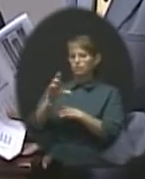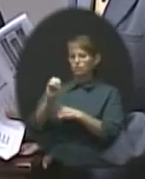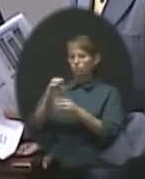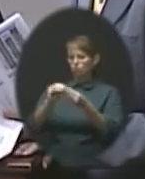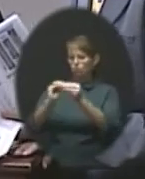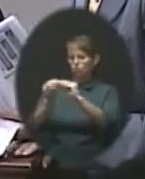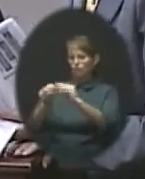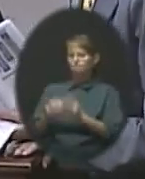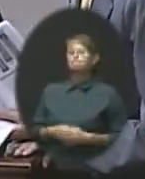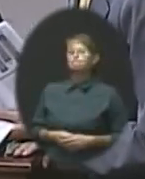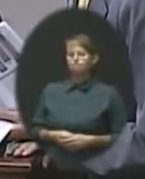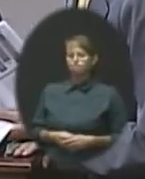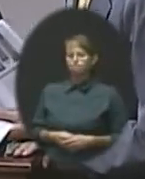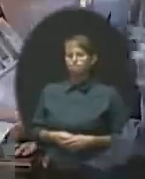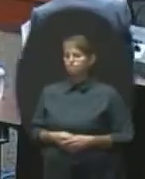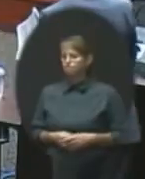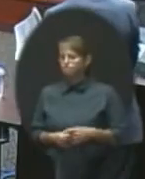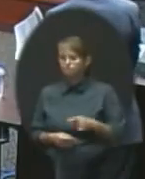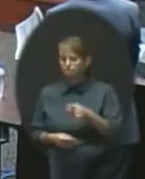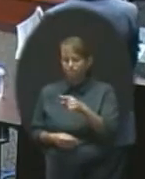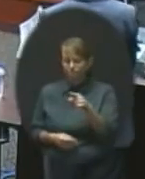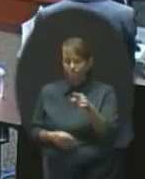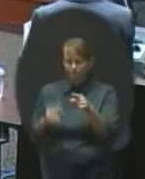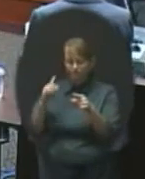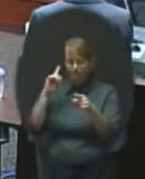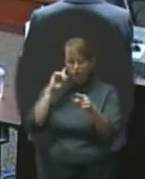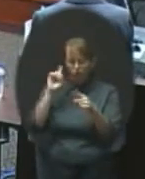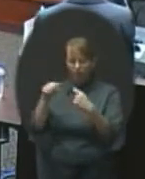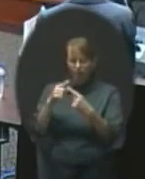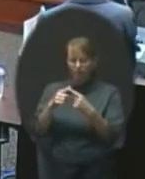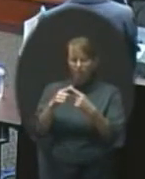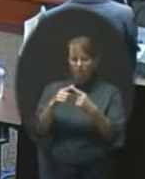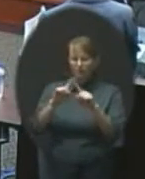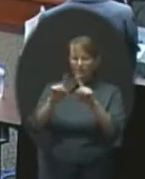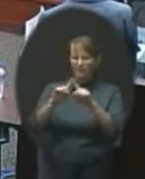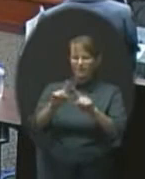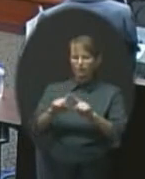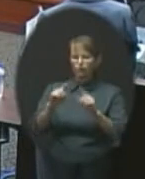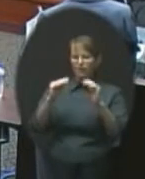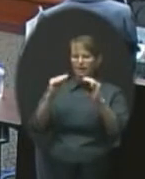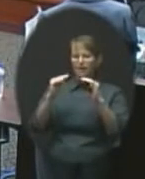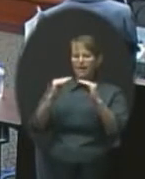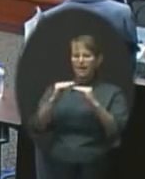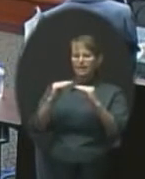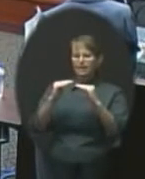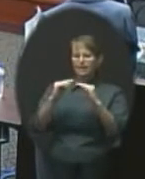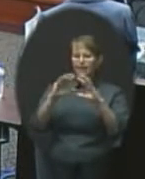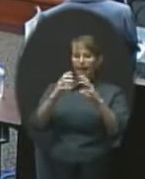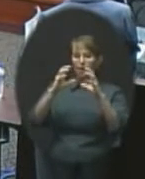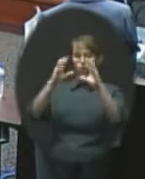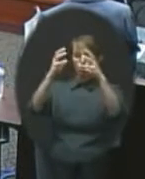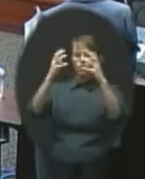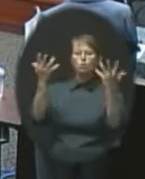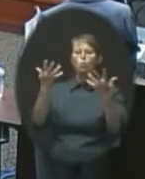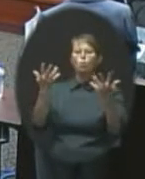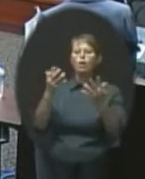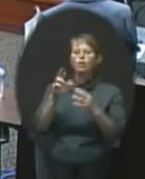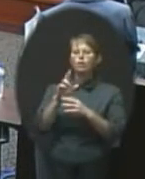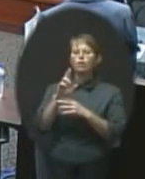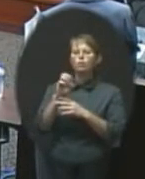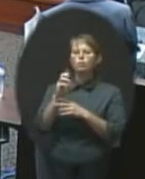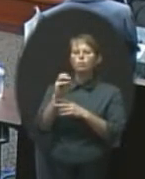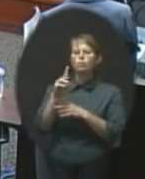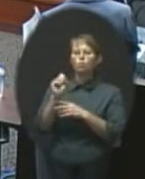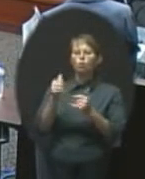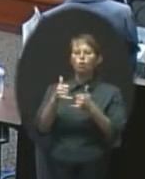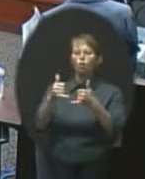Yeah. On the performance categories, mm-hmm. What are the rewards for moving up? And what are the consequences for moving down? And what do they do with the high